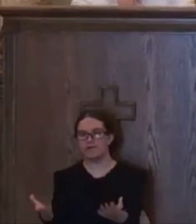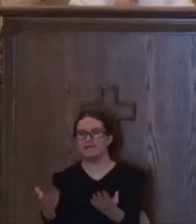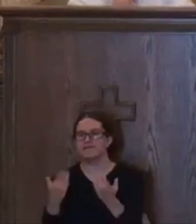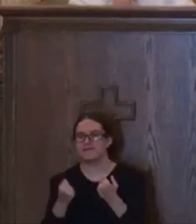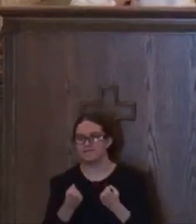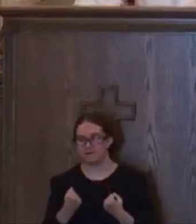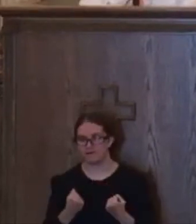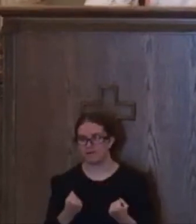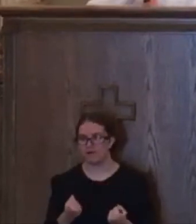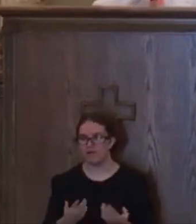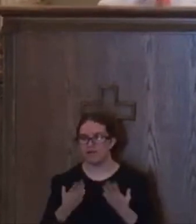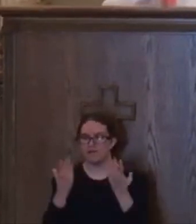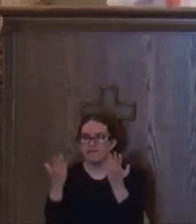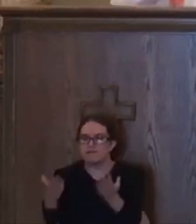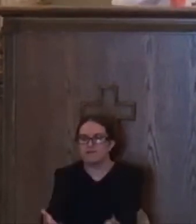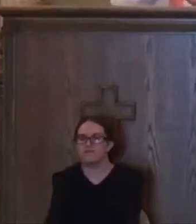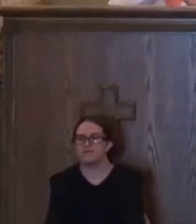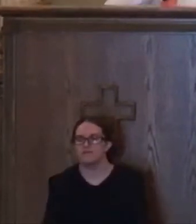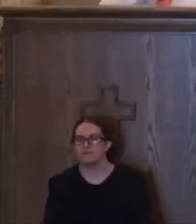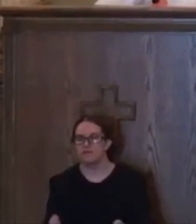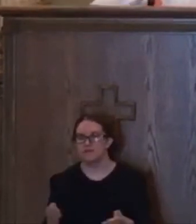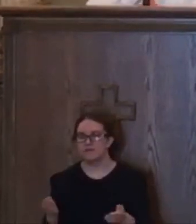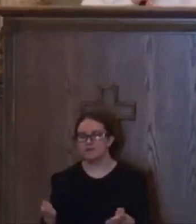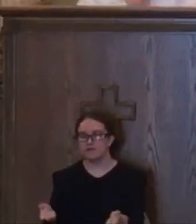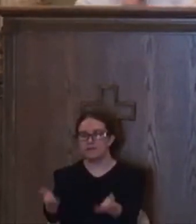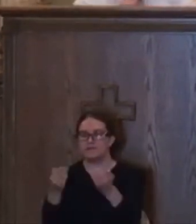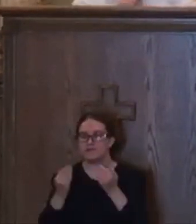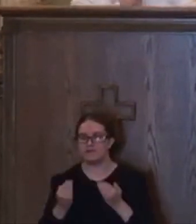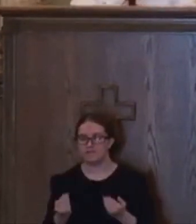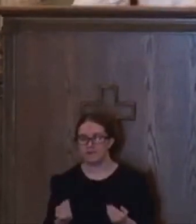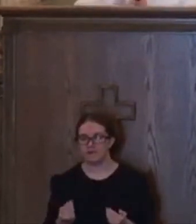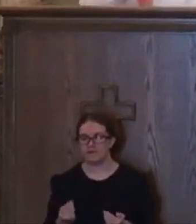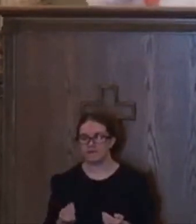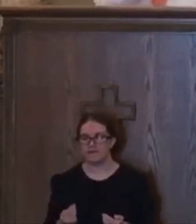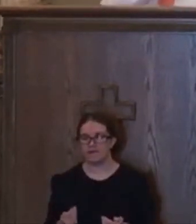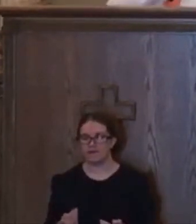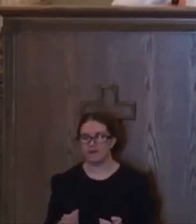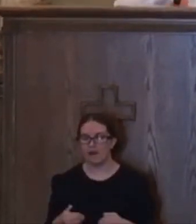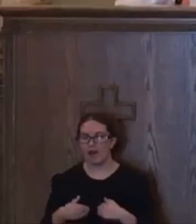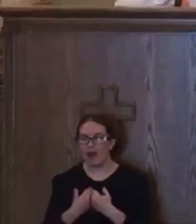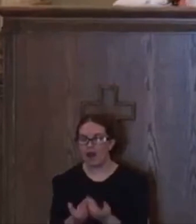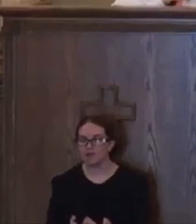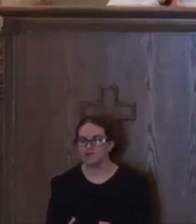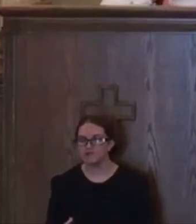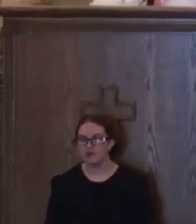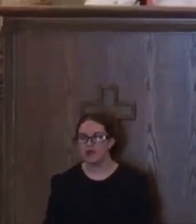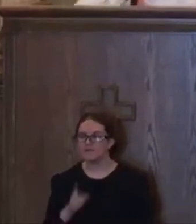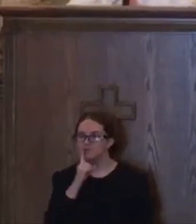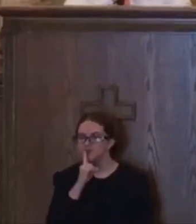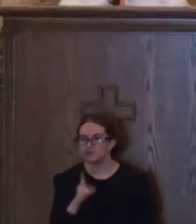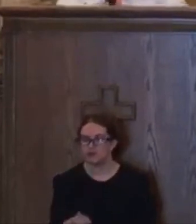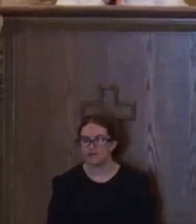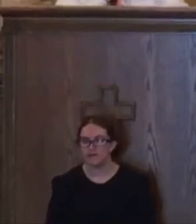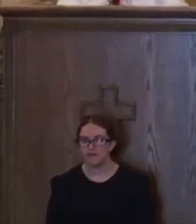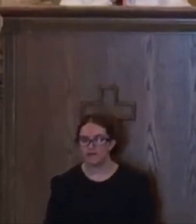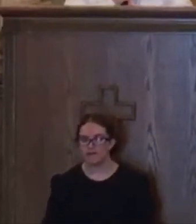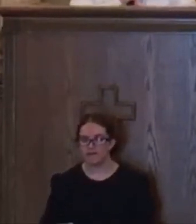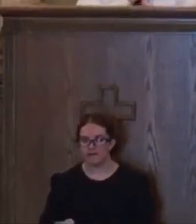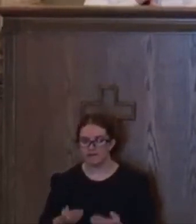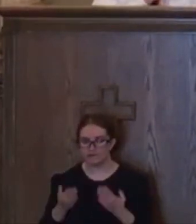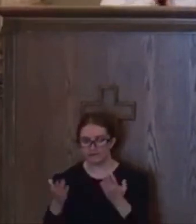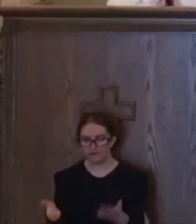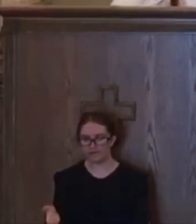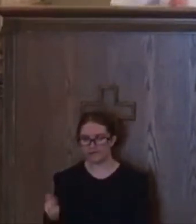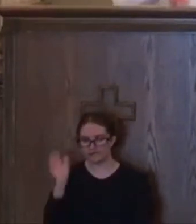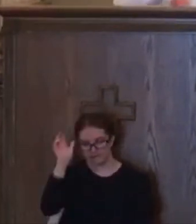me. I want to give him what he's put me through. And the way you're going to do it, if you really want to get payback on the